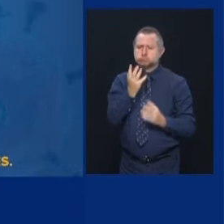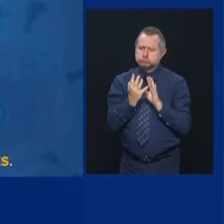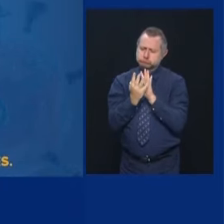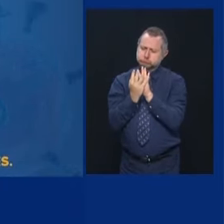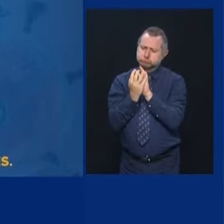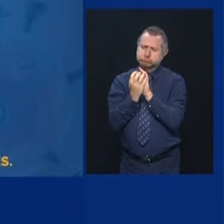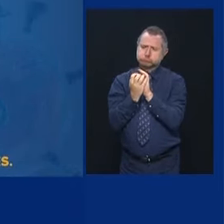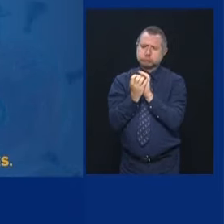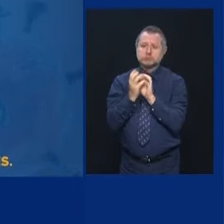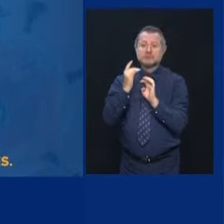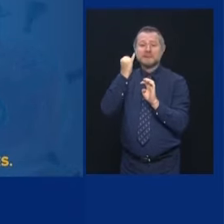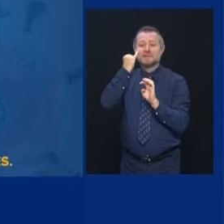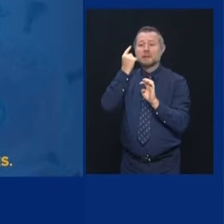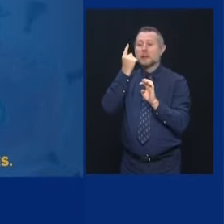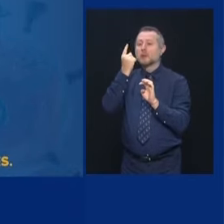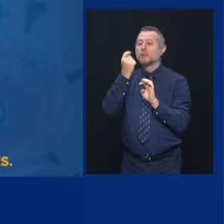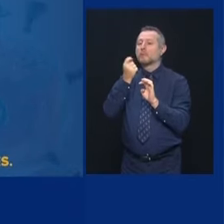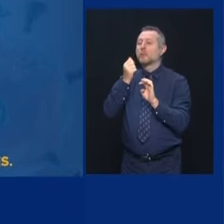as embers